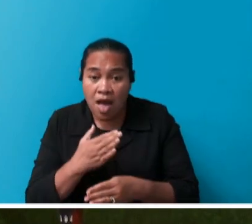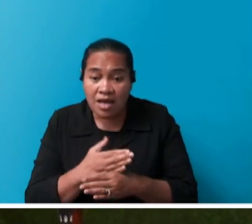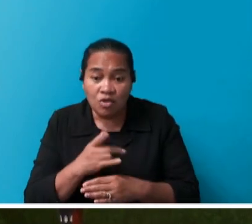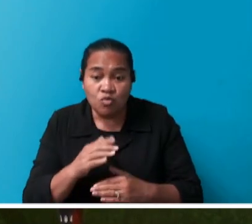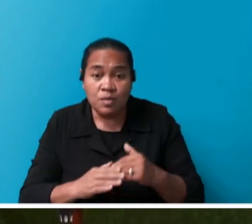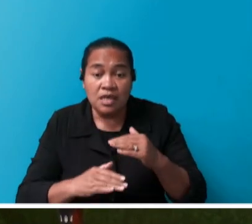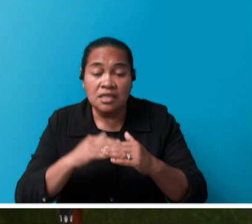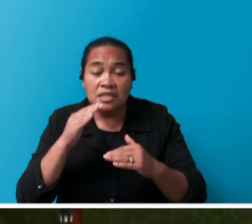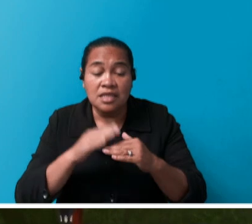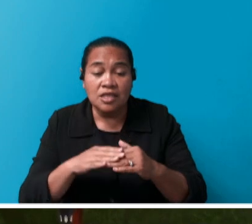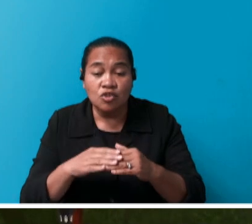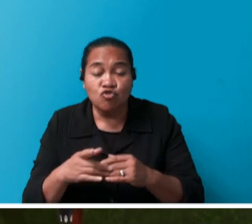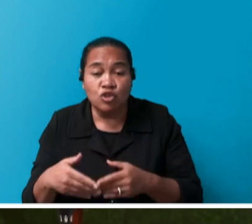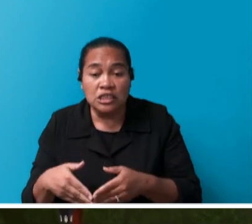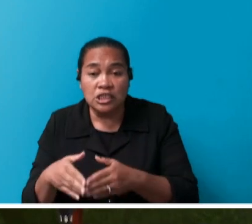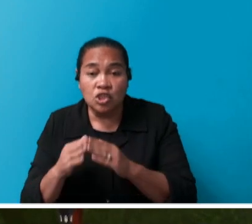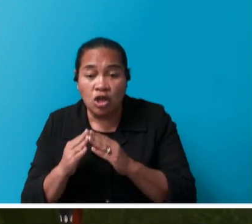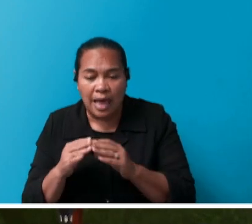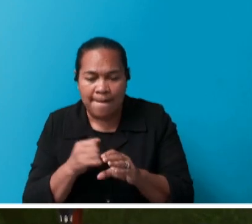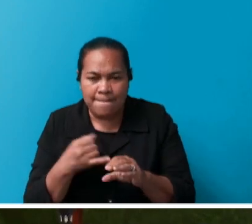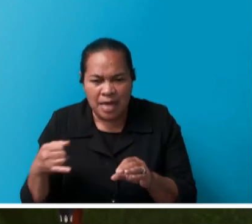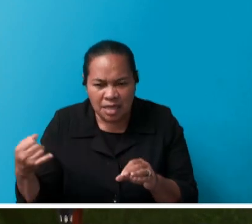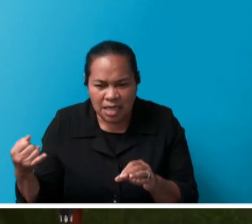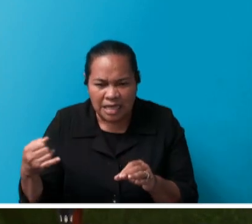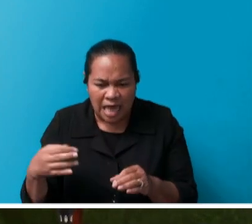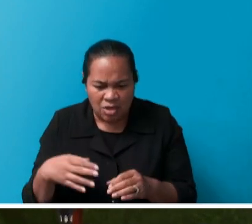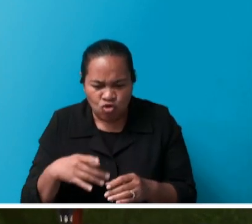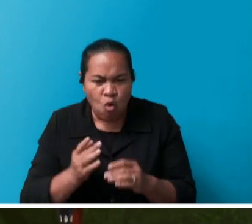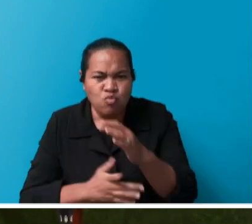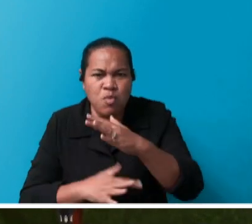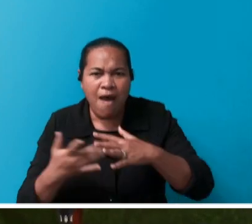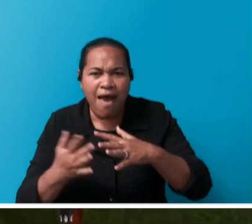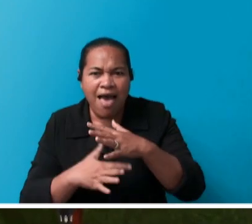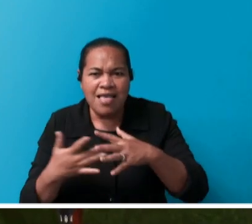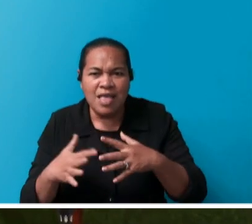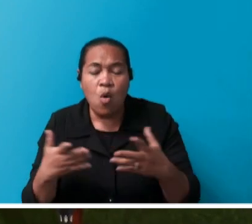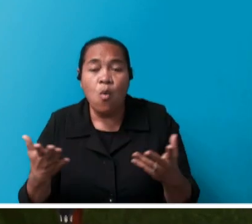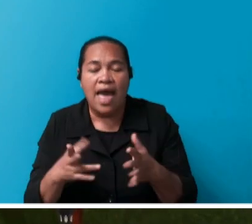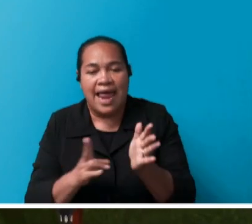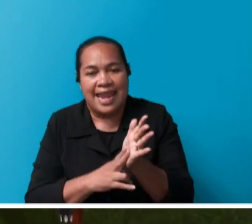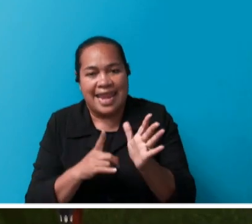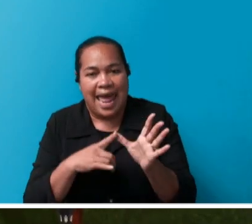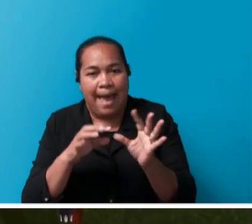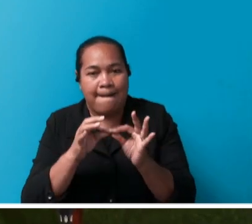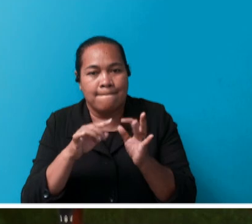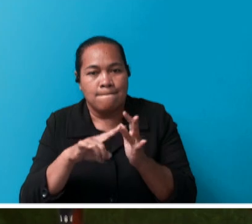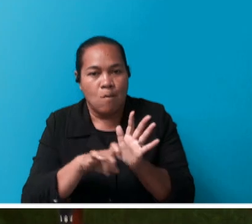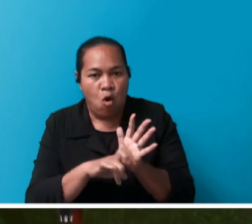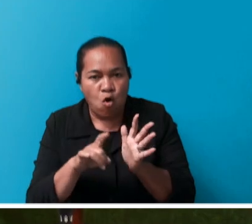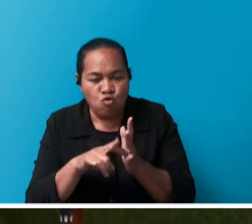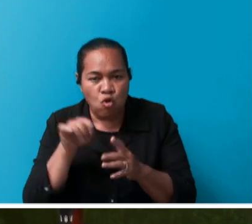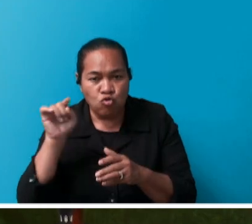and installation of medical incinerator is ongoing at the landfill in Namboro. Medical incinerator